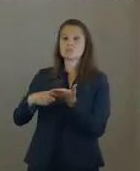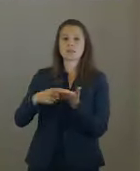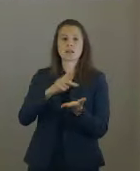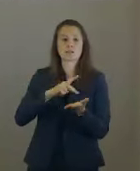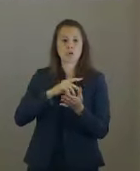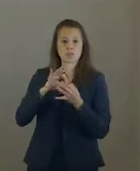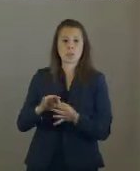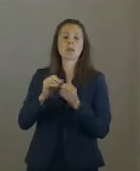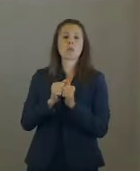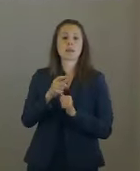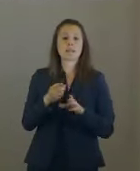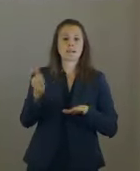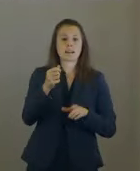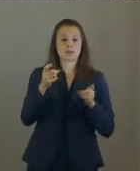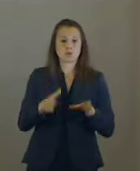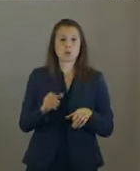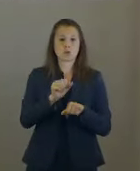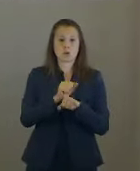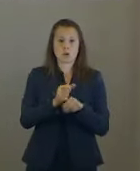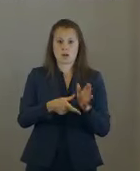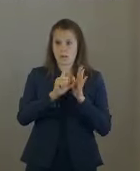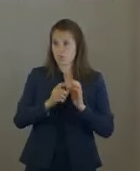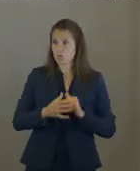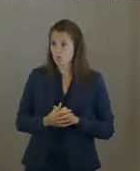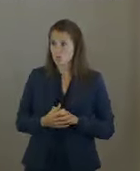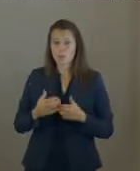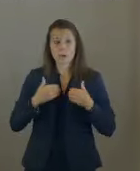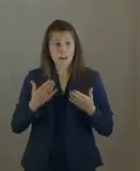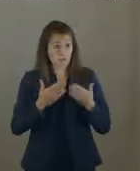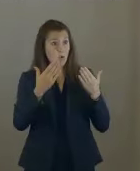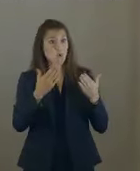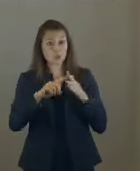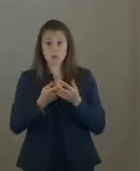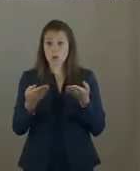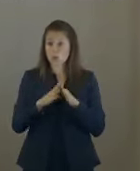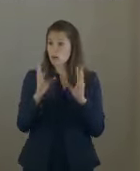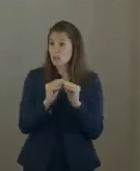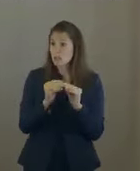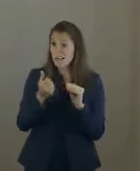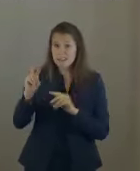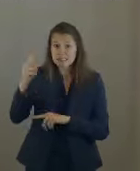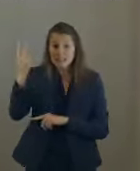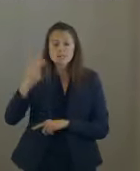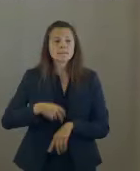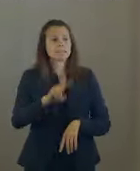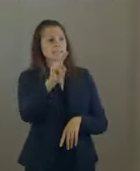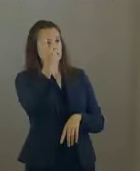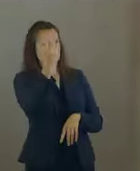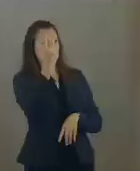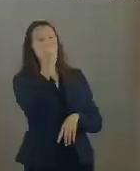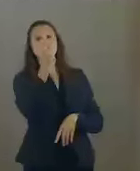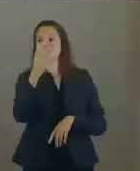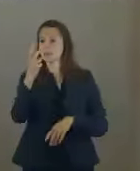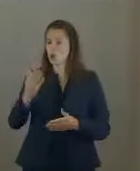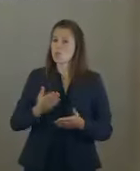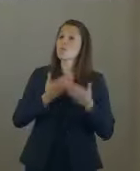matters related to the Executive Director's performance evaluation. We have a motion to go into closed session. Is there a second? Second. It's